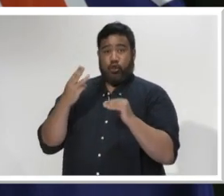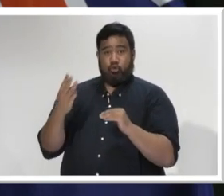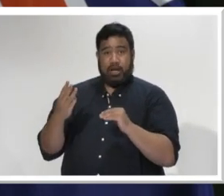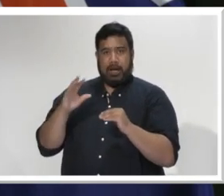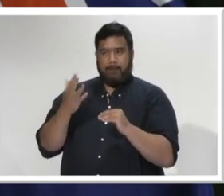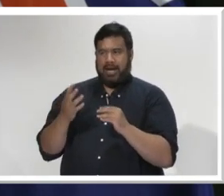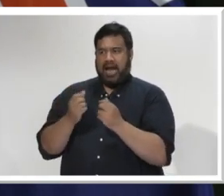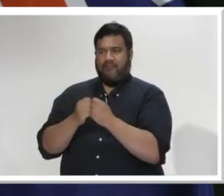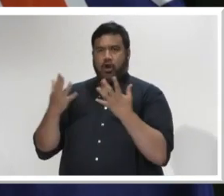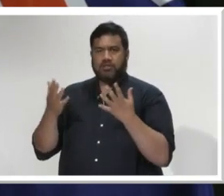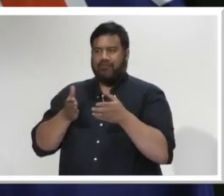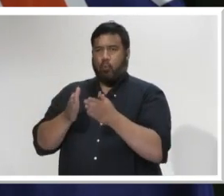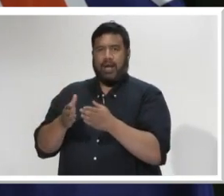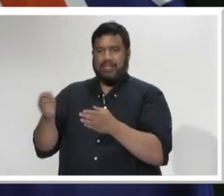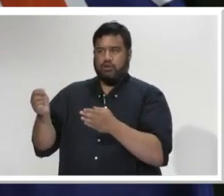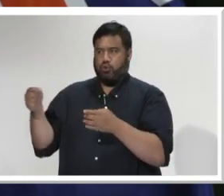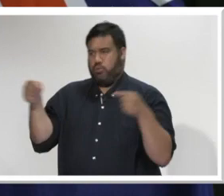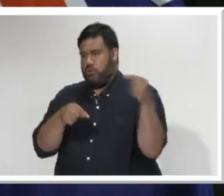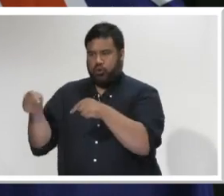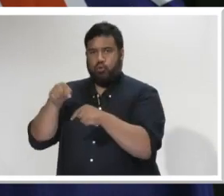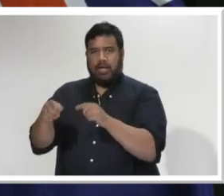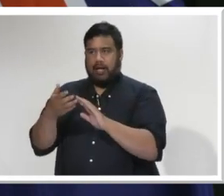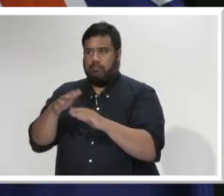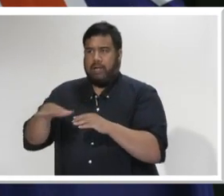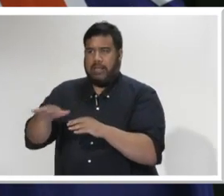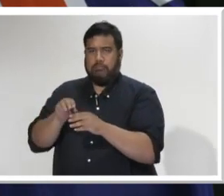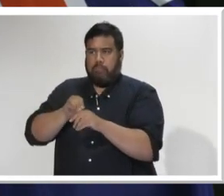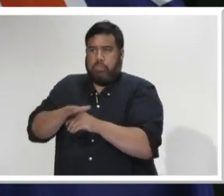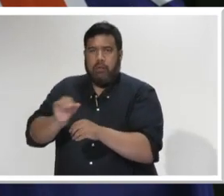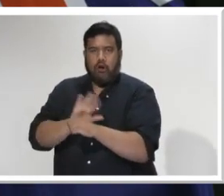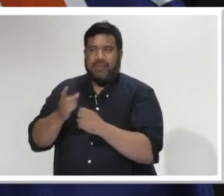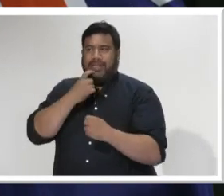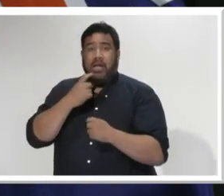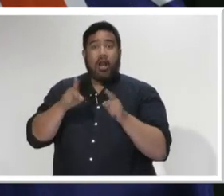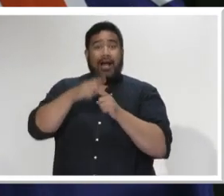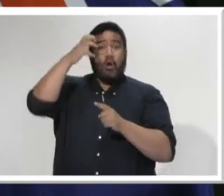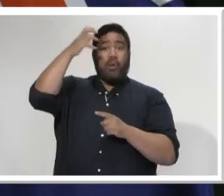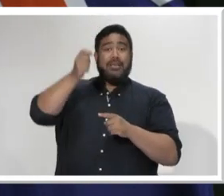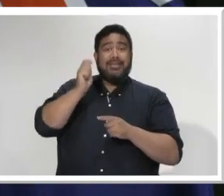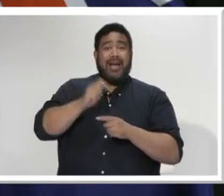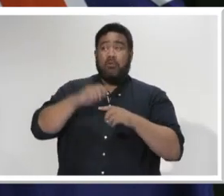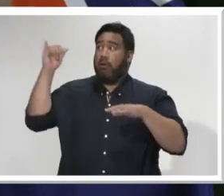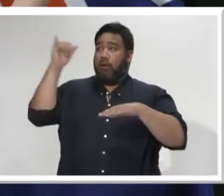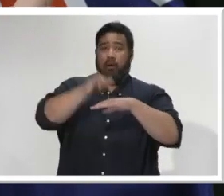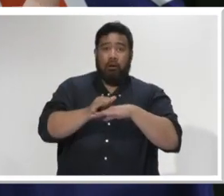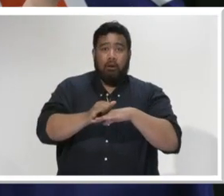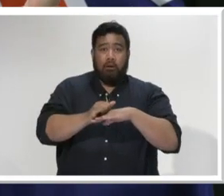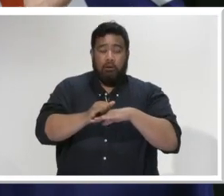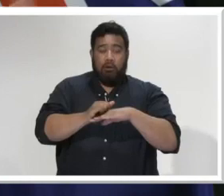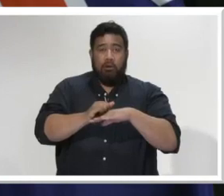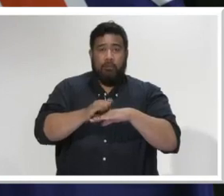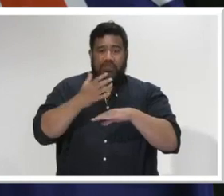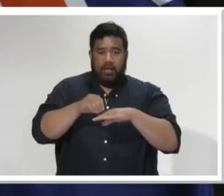it takes one movement. As we saw, for example, with the Hereford Bull Conference, it started in one place and then dispersed itself through the rest